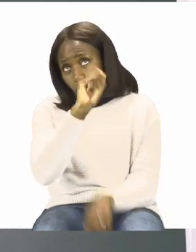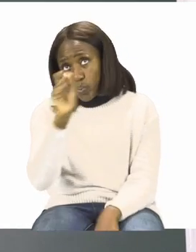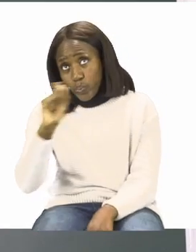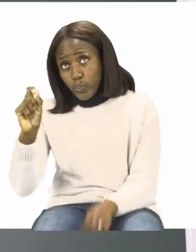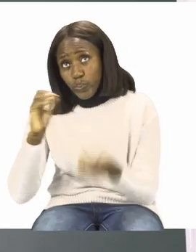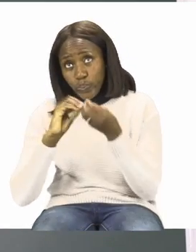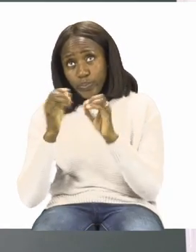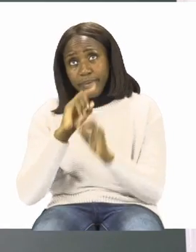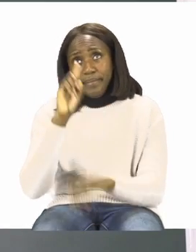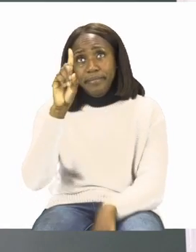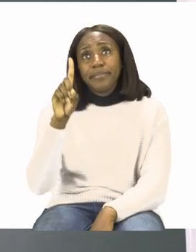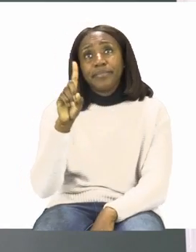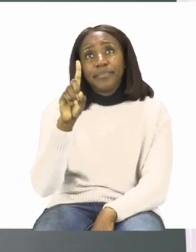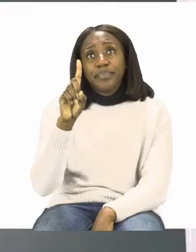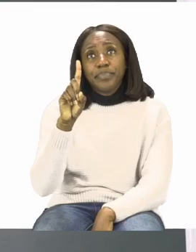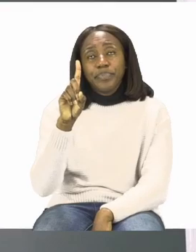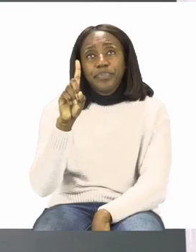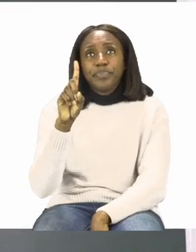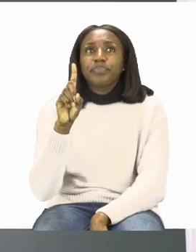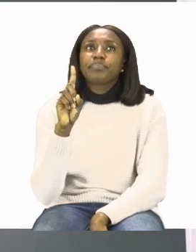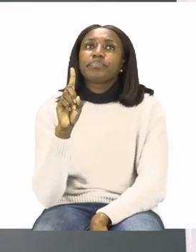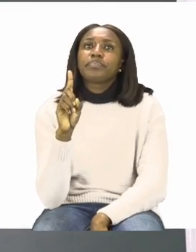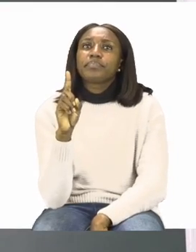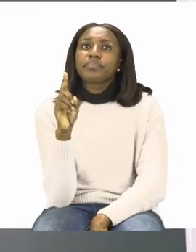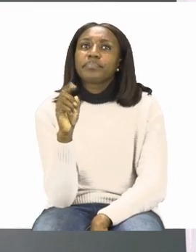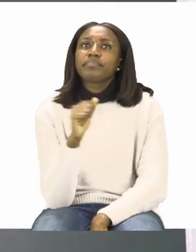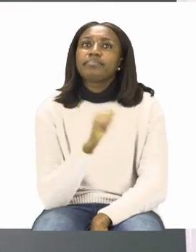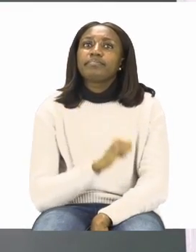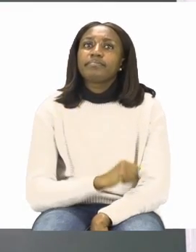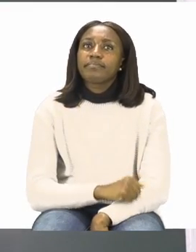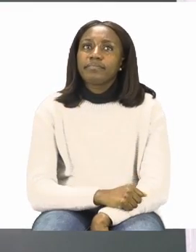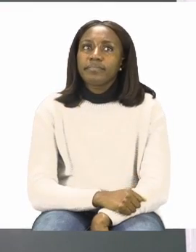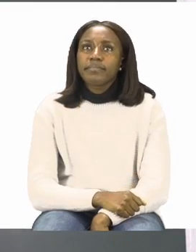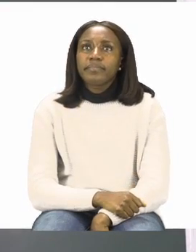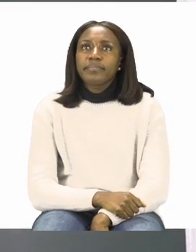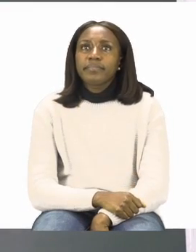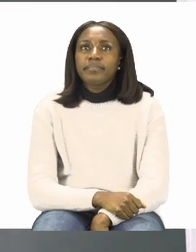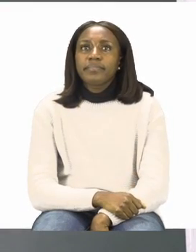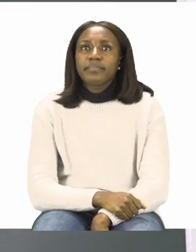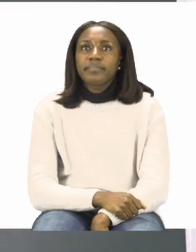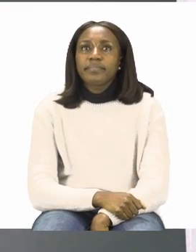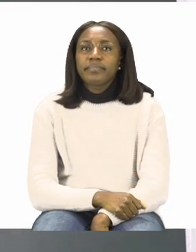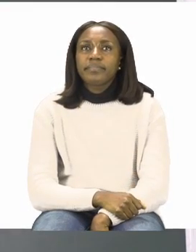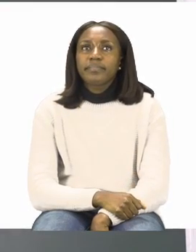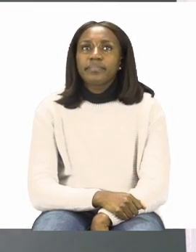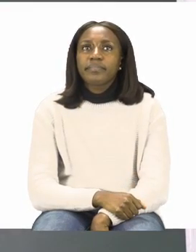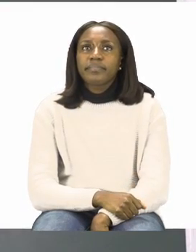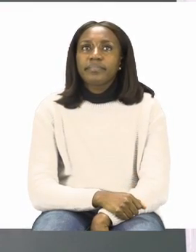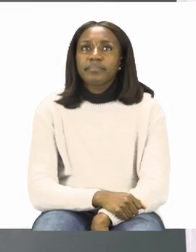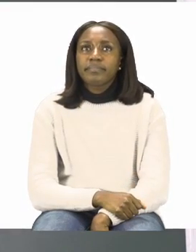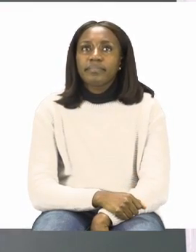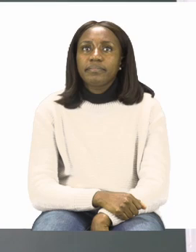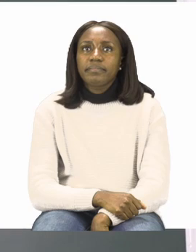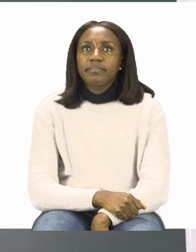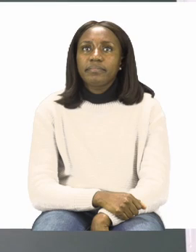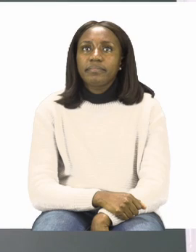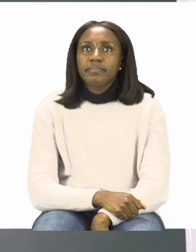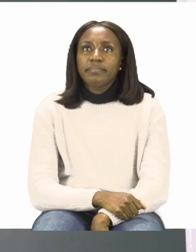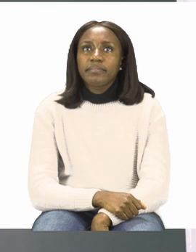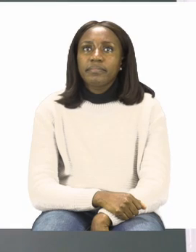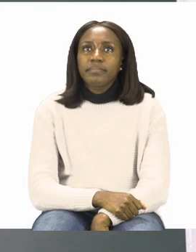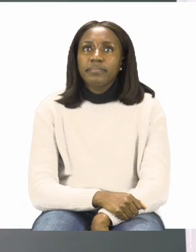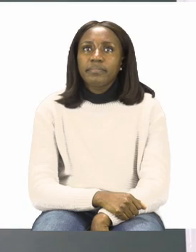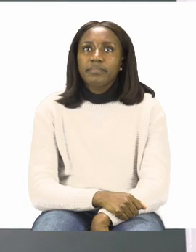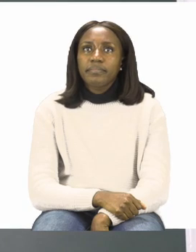ahead and put our answer in the block. So I have my answer right